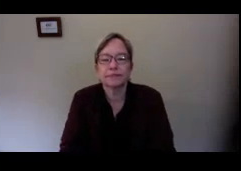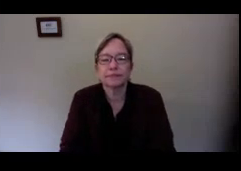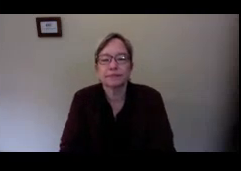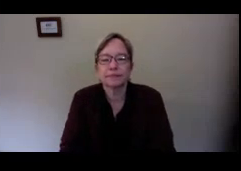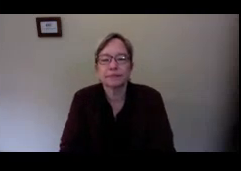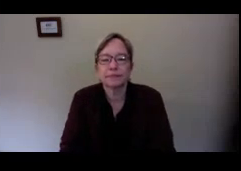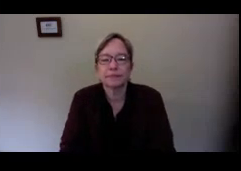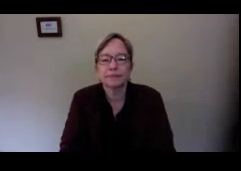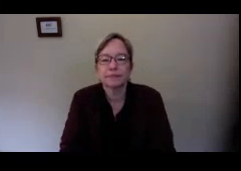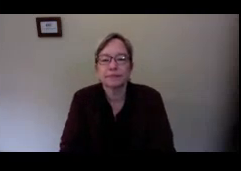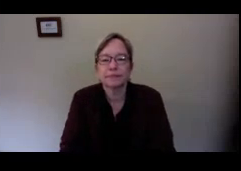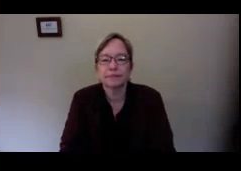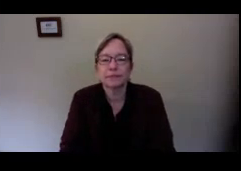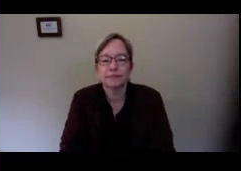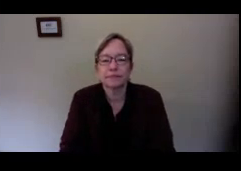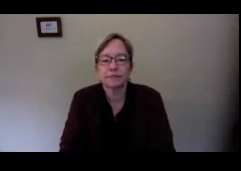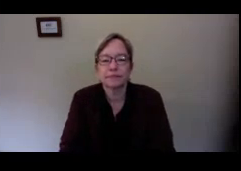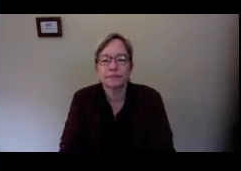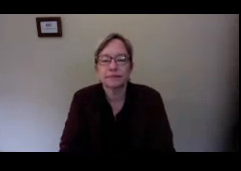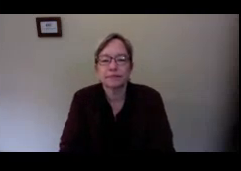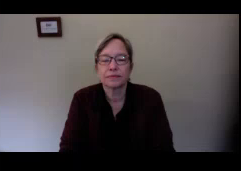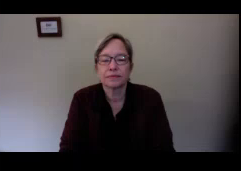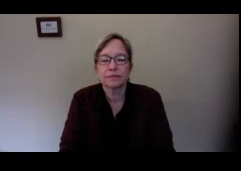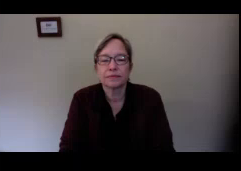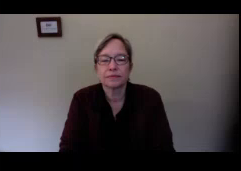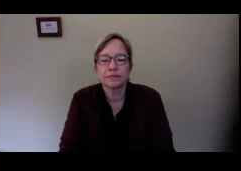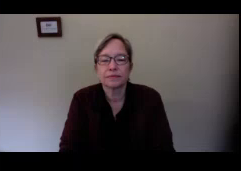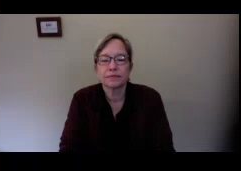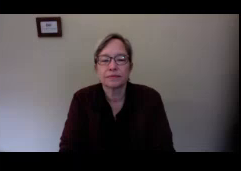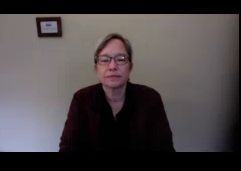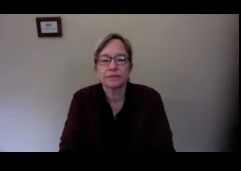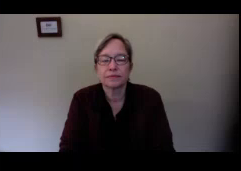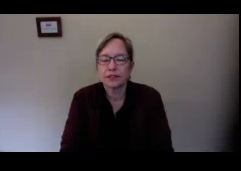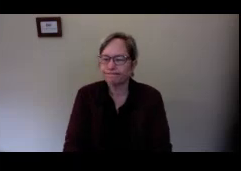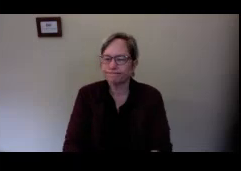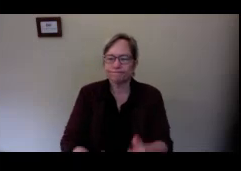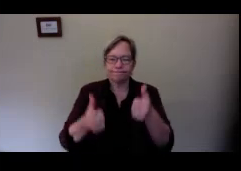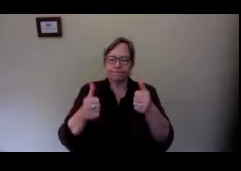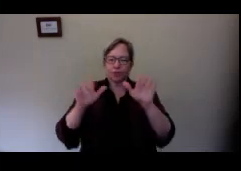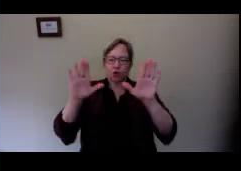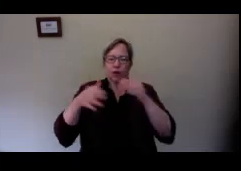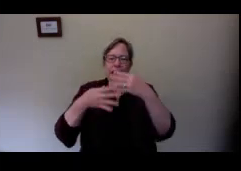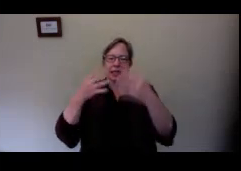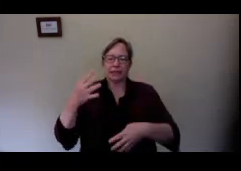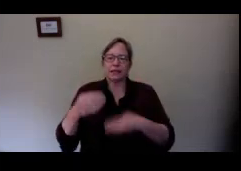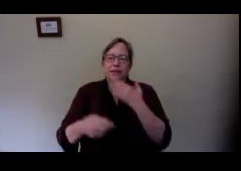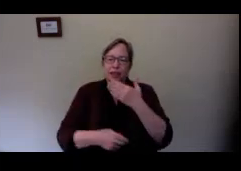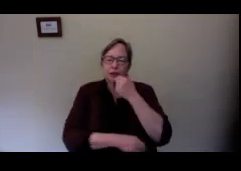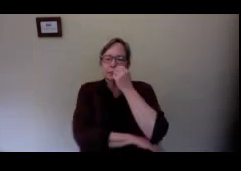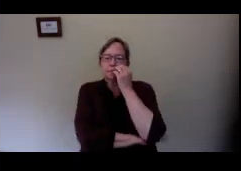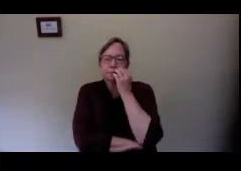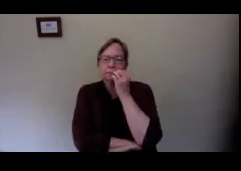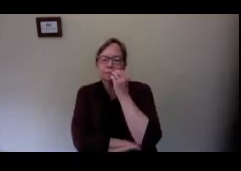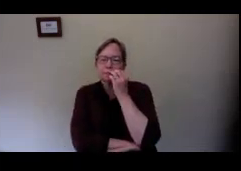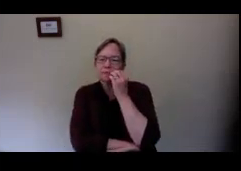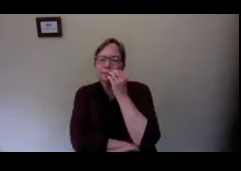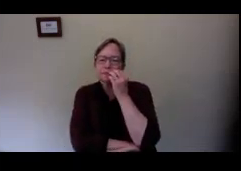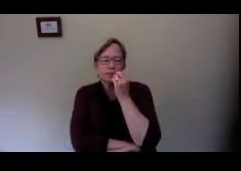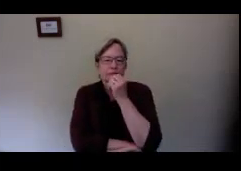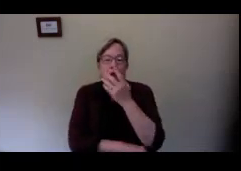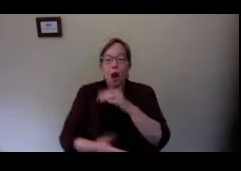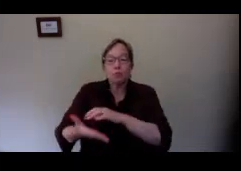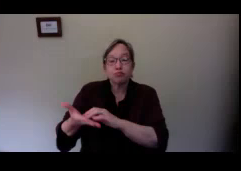can't visualize the chat as quickly. That's wonderful, Brill. I liked also, that was one that we don't hear a